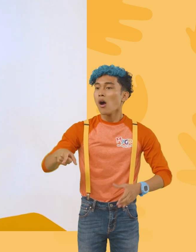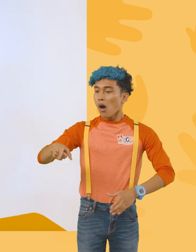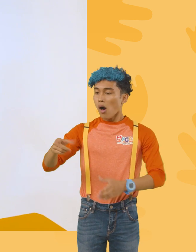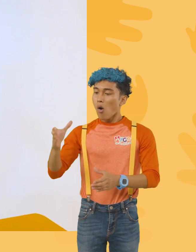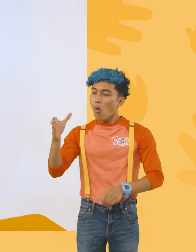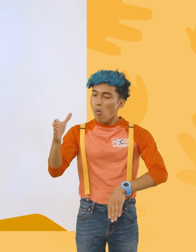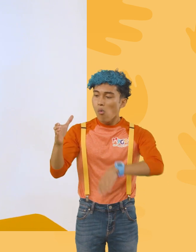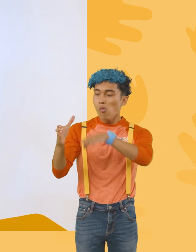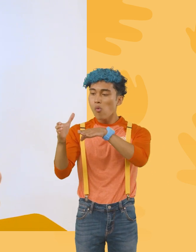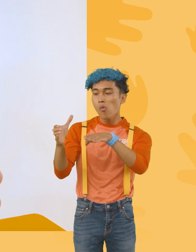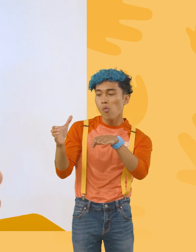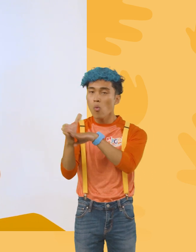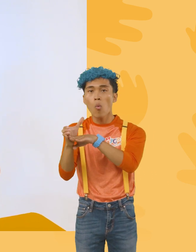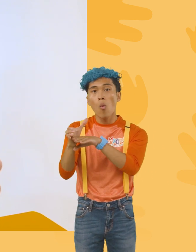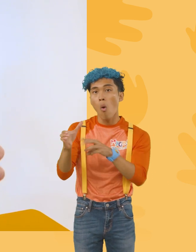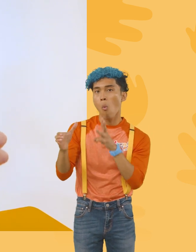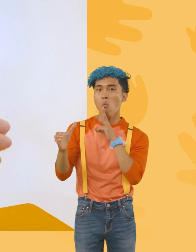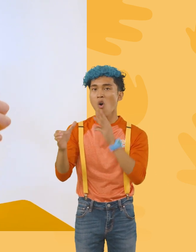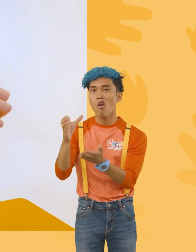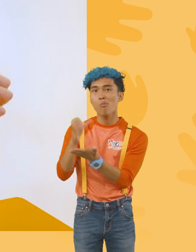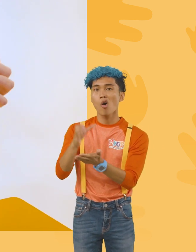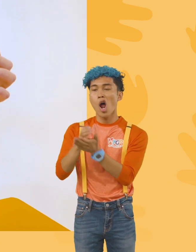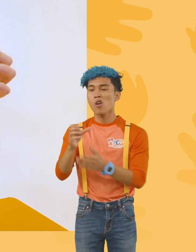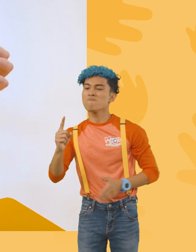half full water bottle. The